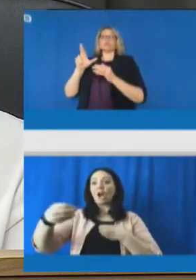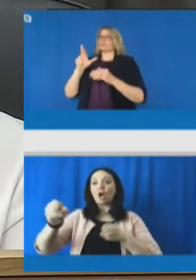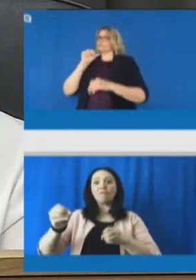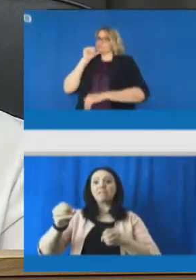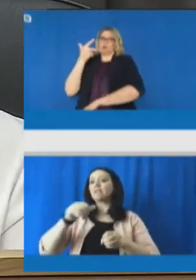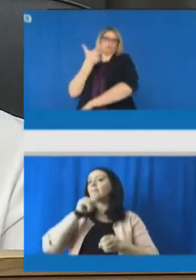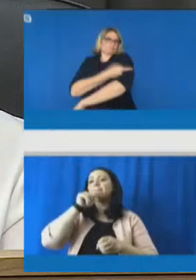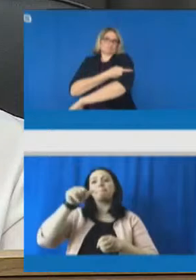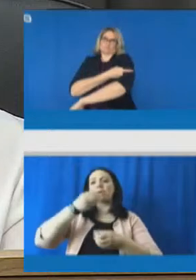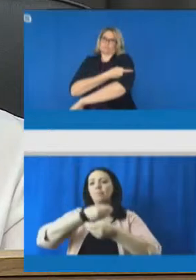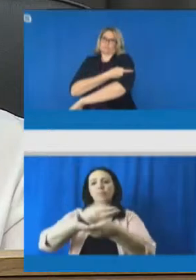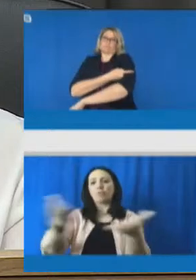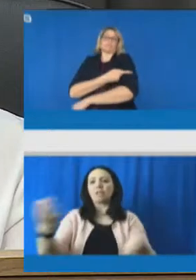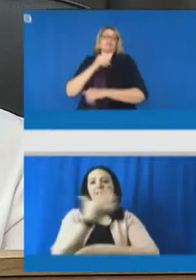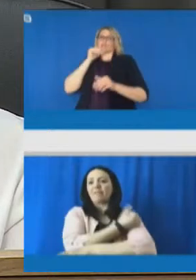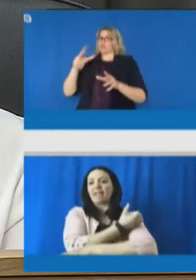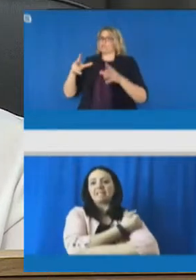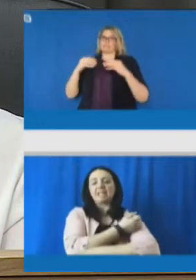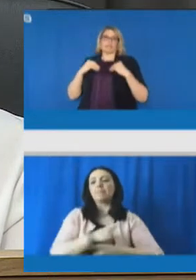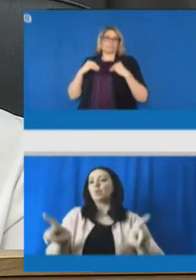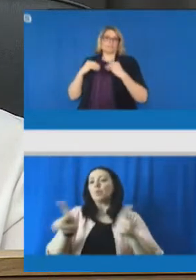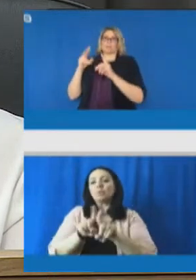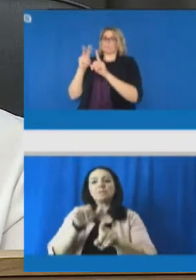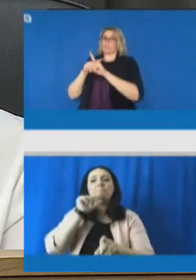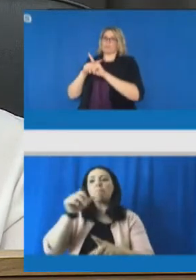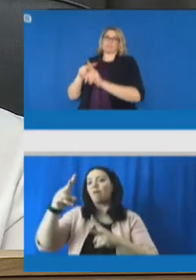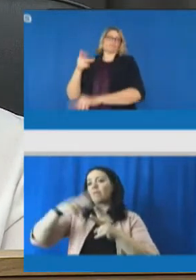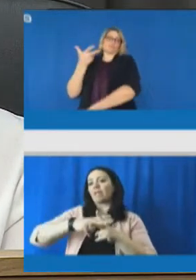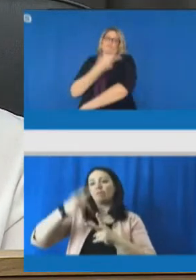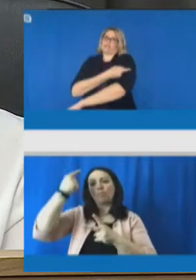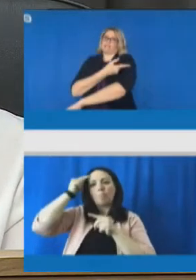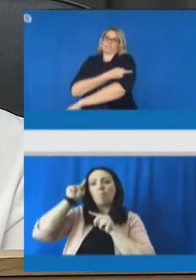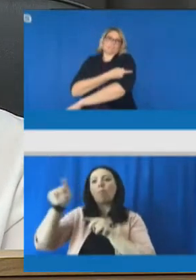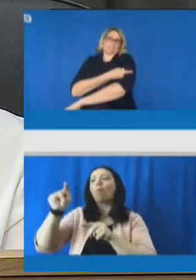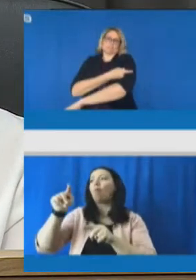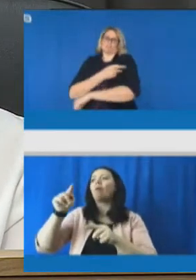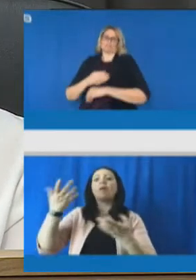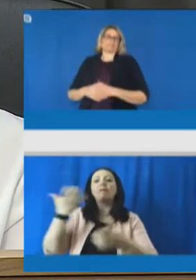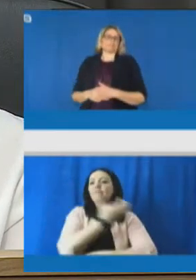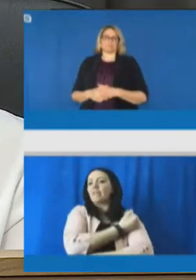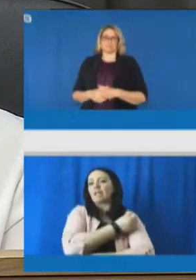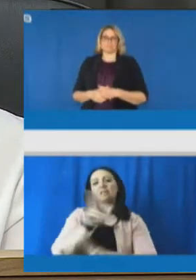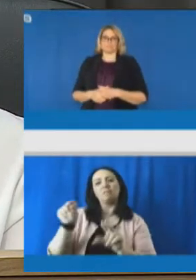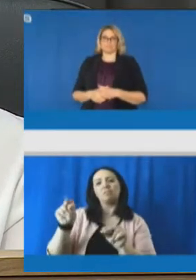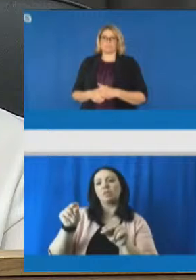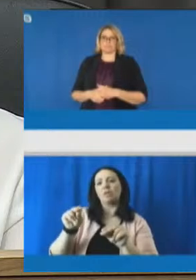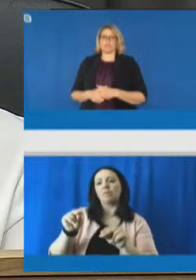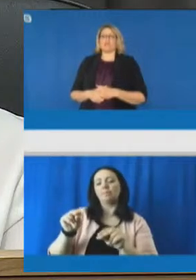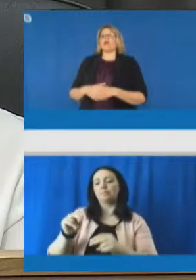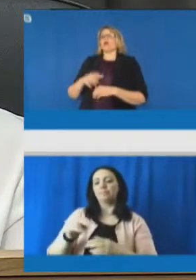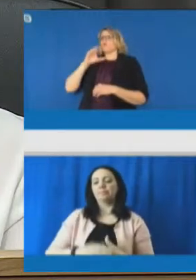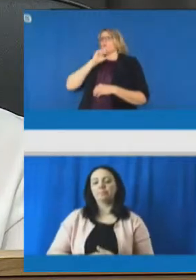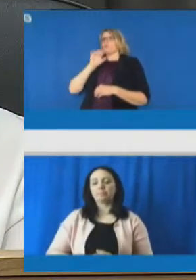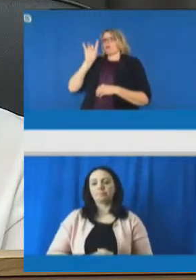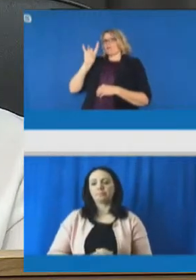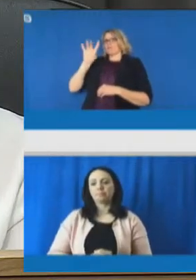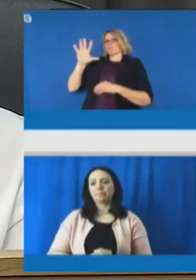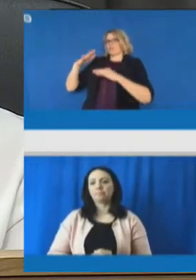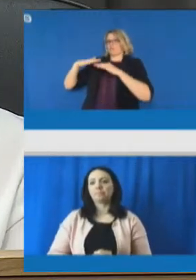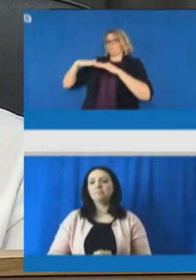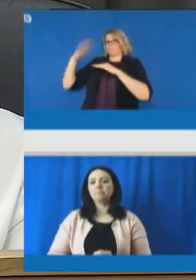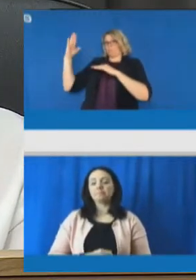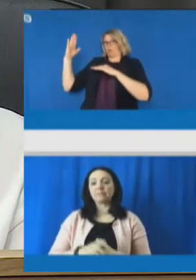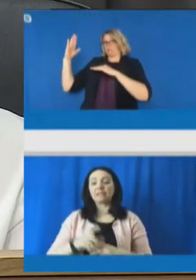calling for someone who is, please do not make an appointment at this time. And I cannot stress that strongly enough.